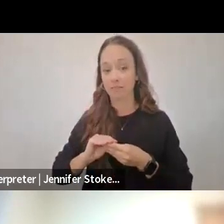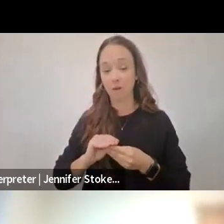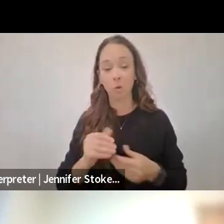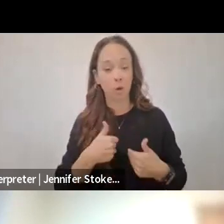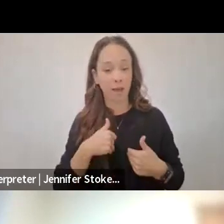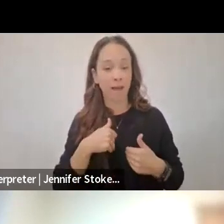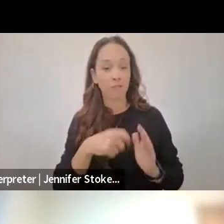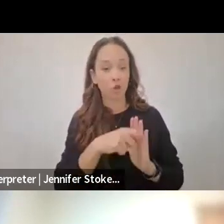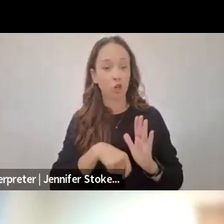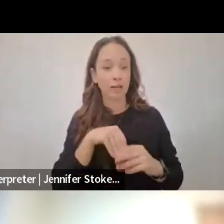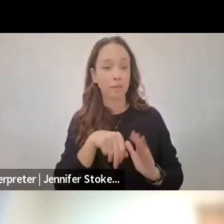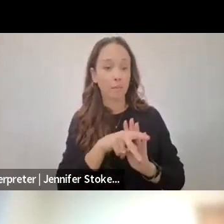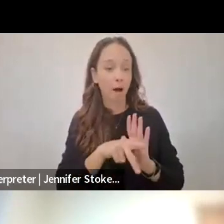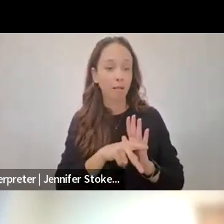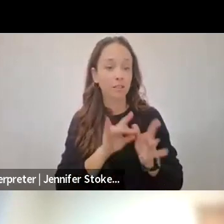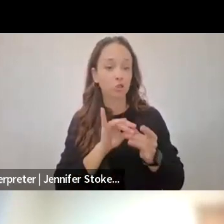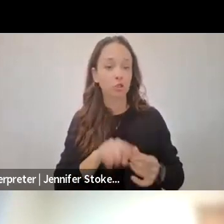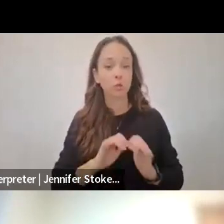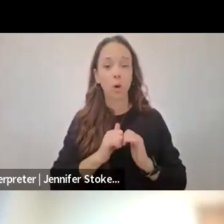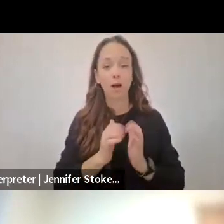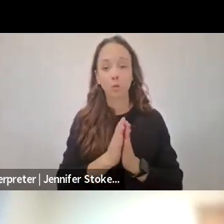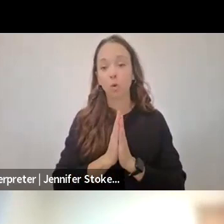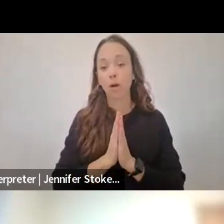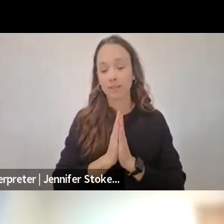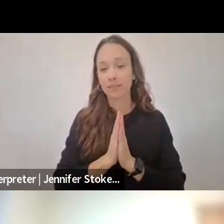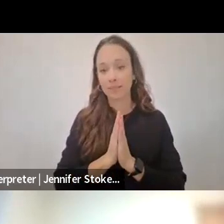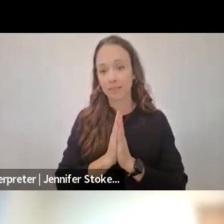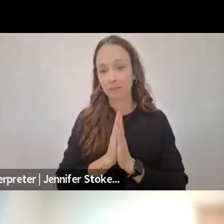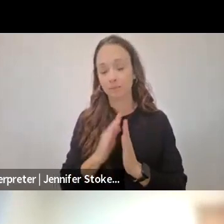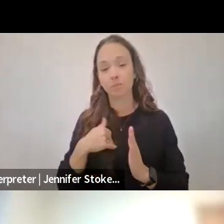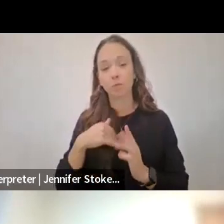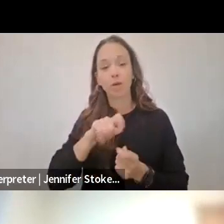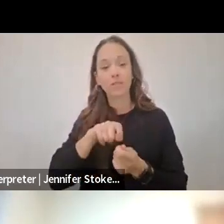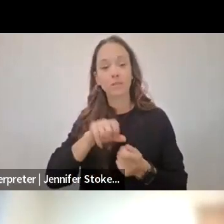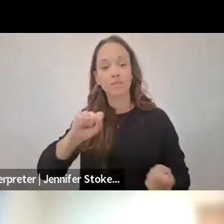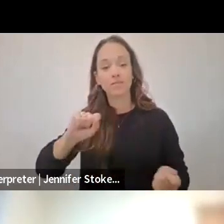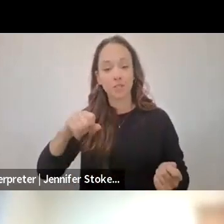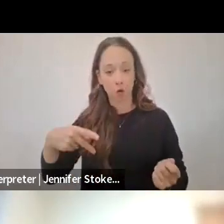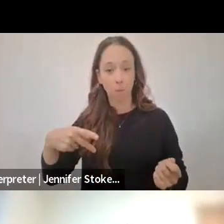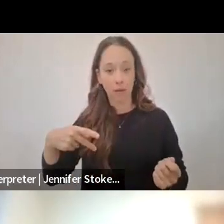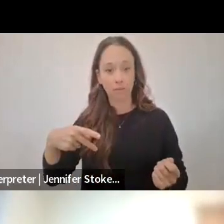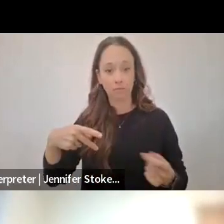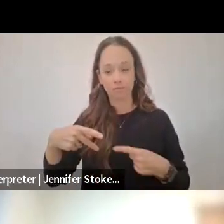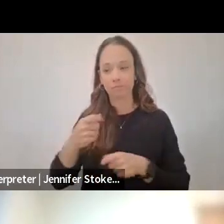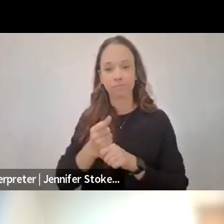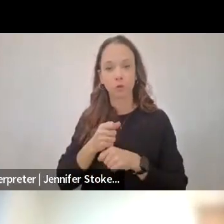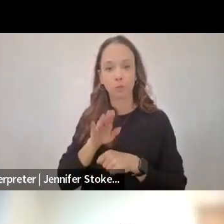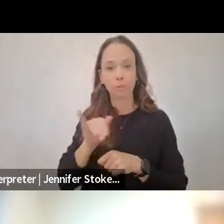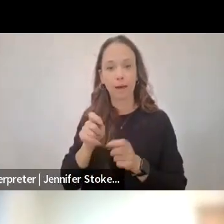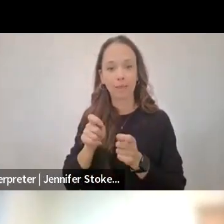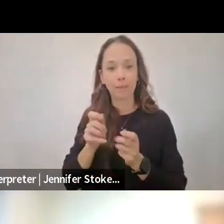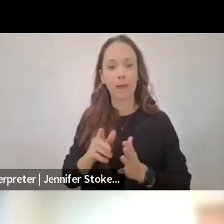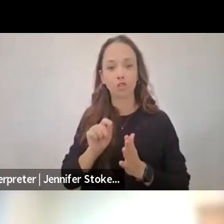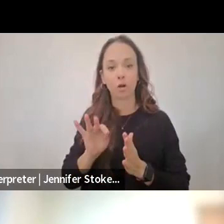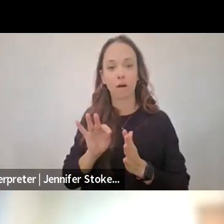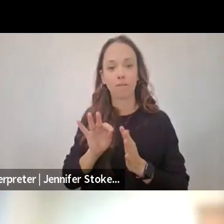to request translations. We have a specific SharePoint that was created by the manager of interpreter